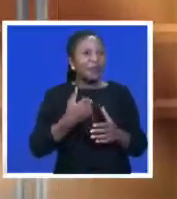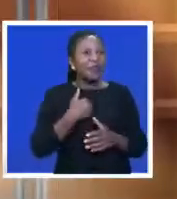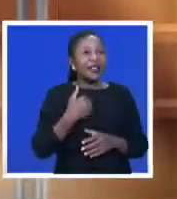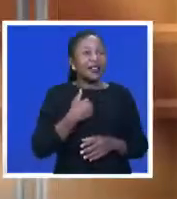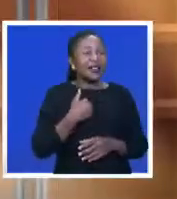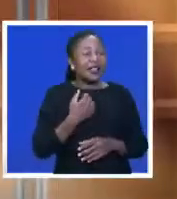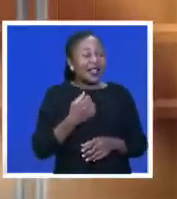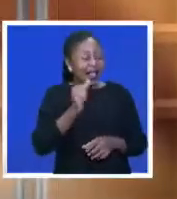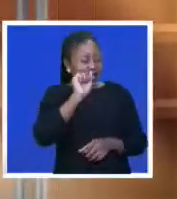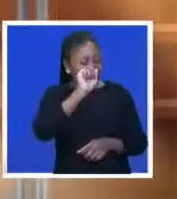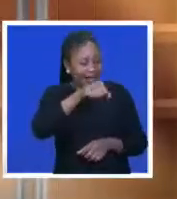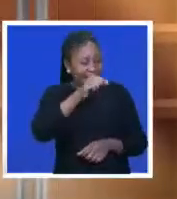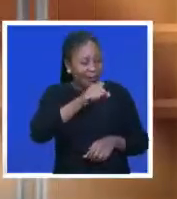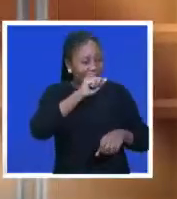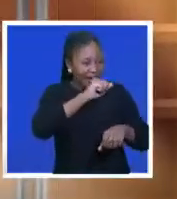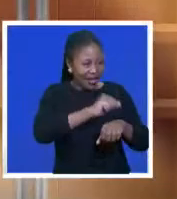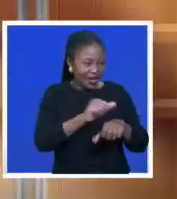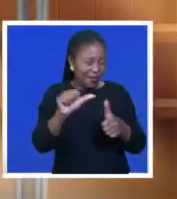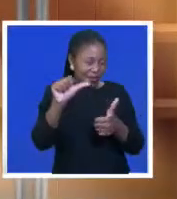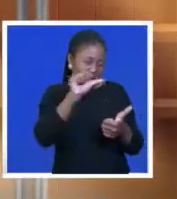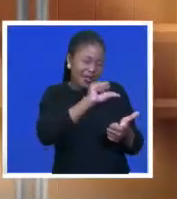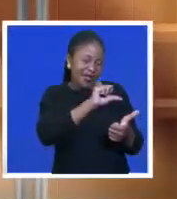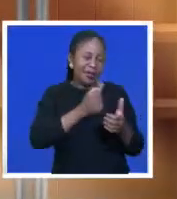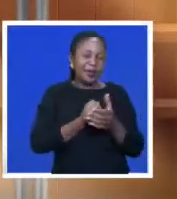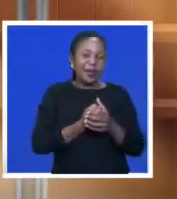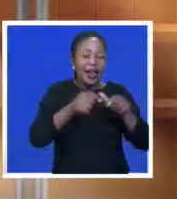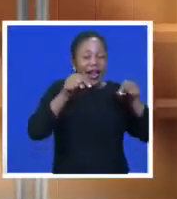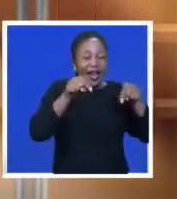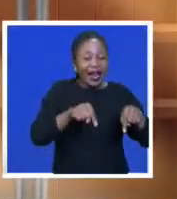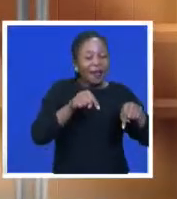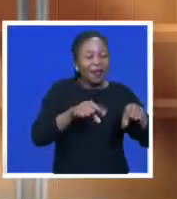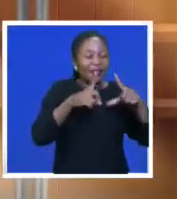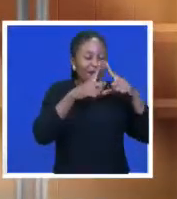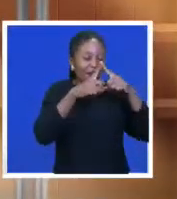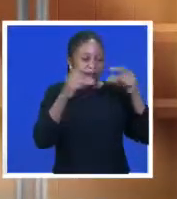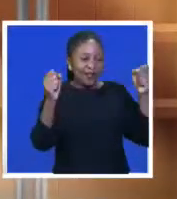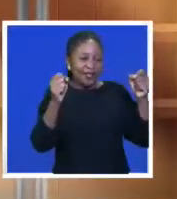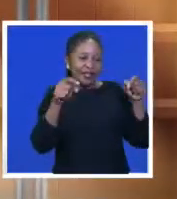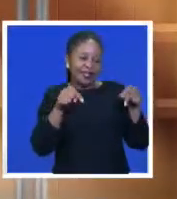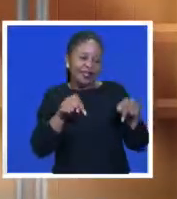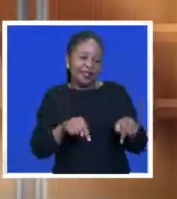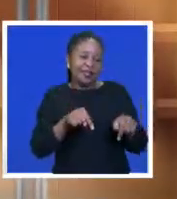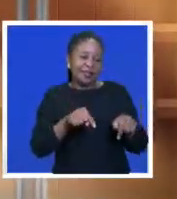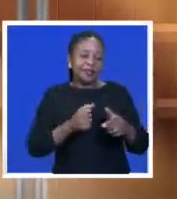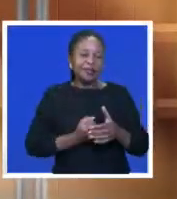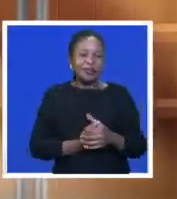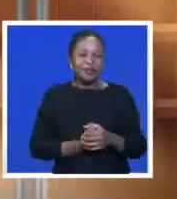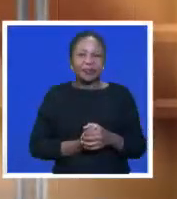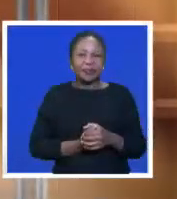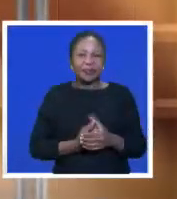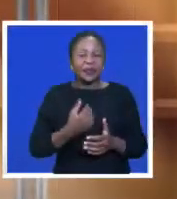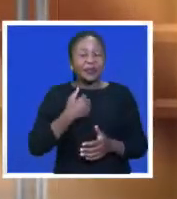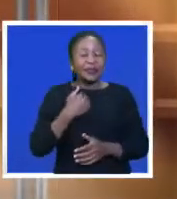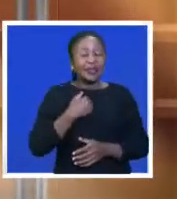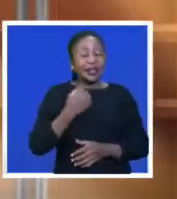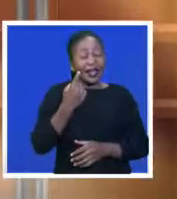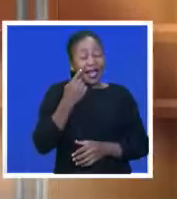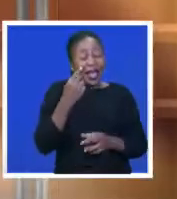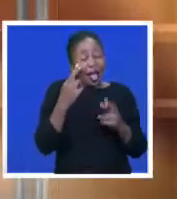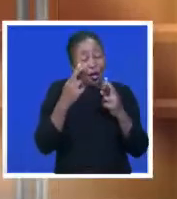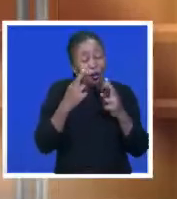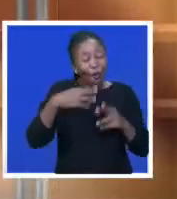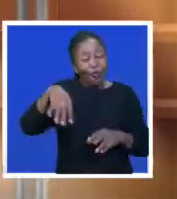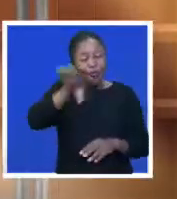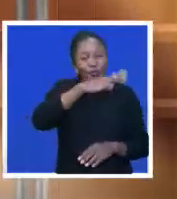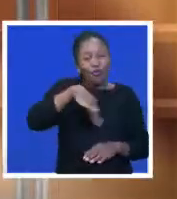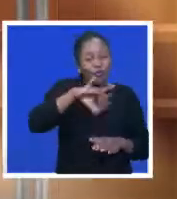it. Okay, that's it for today, my learner at home. I hope you're able to learn something new, and